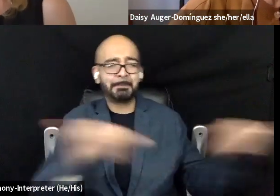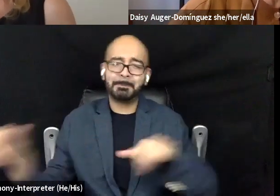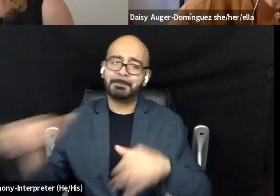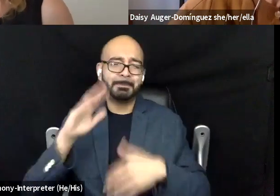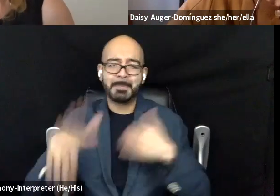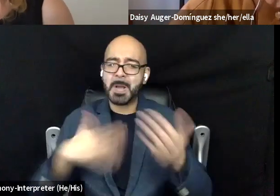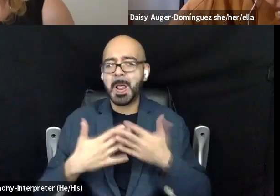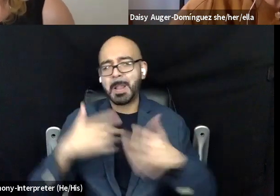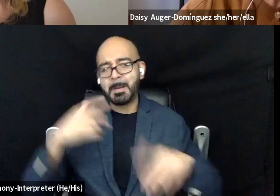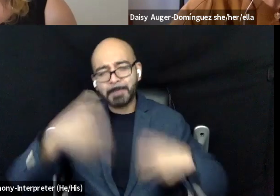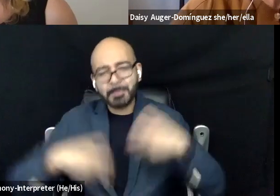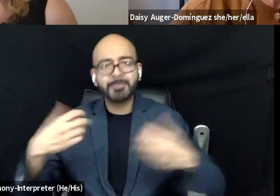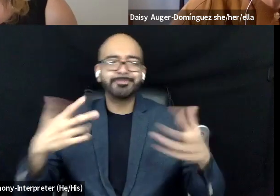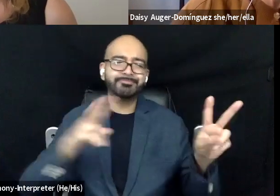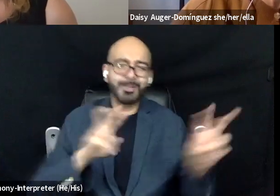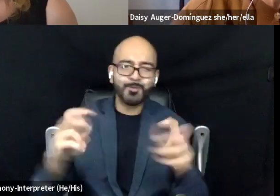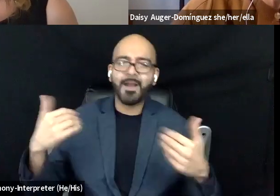But I think